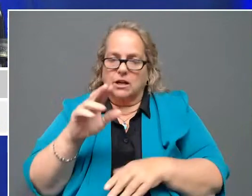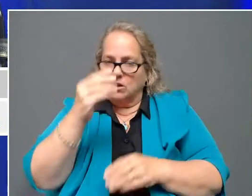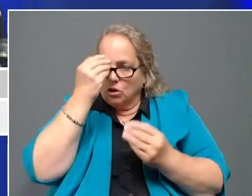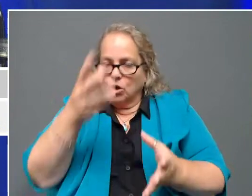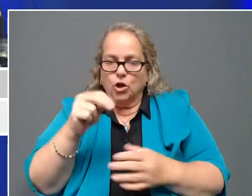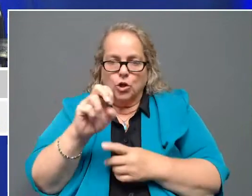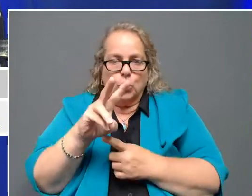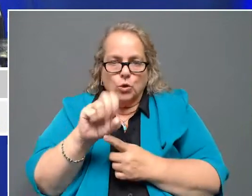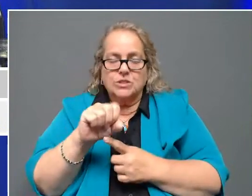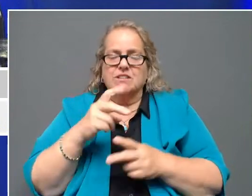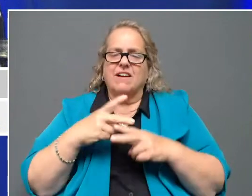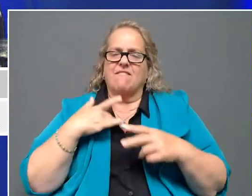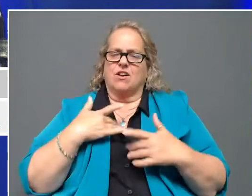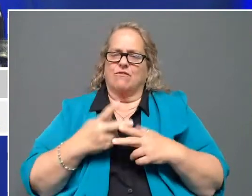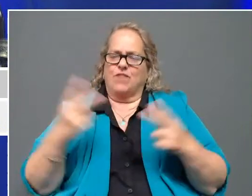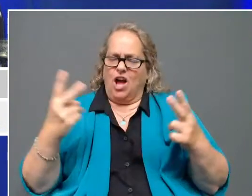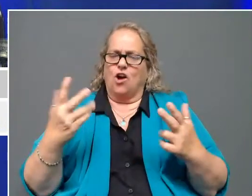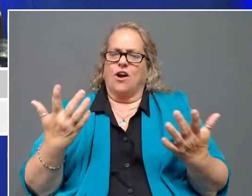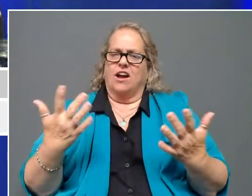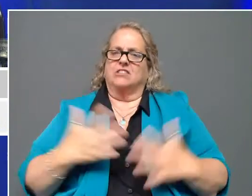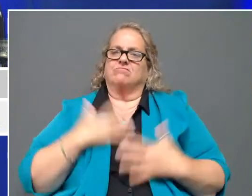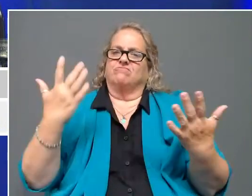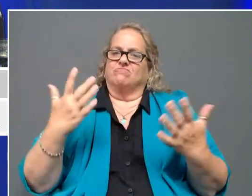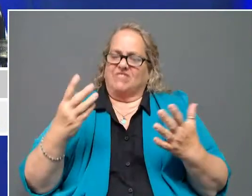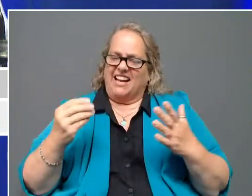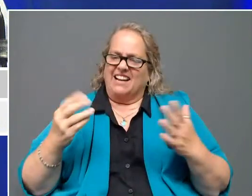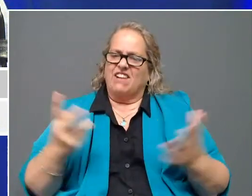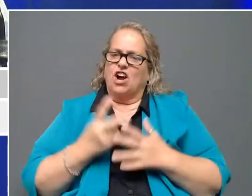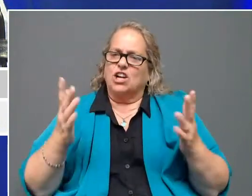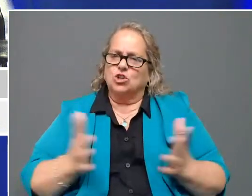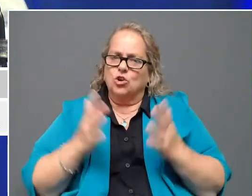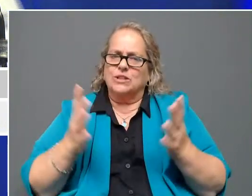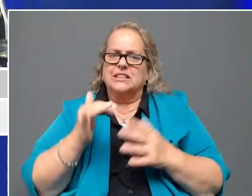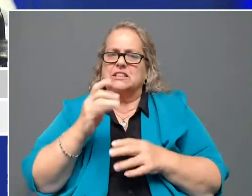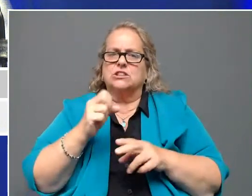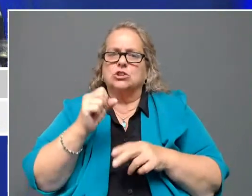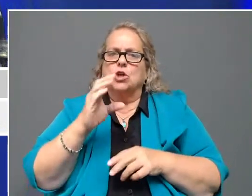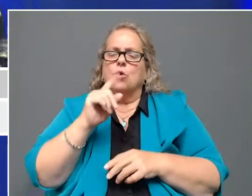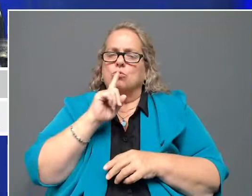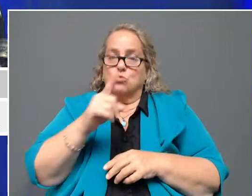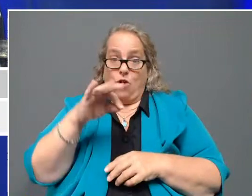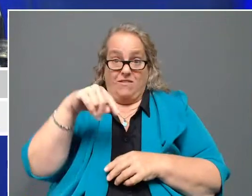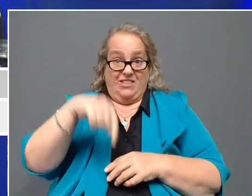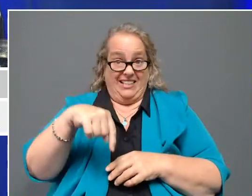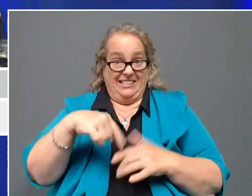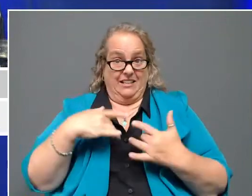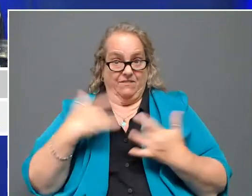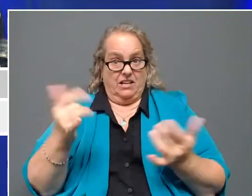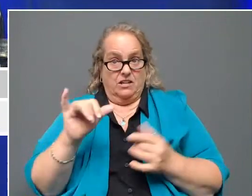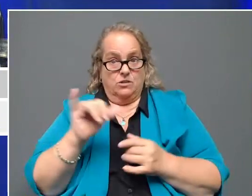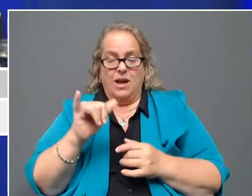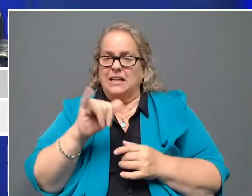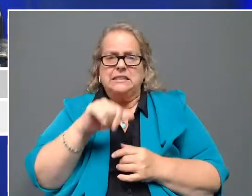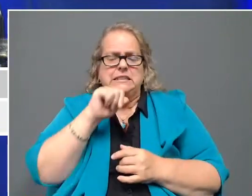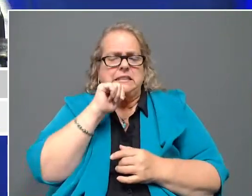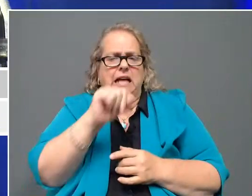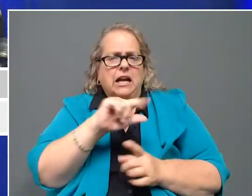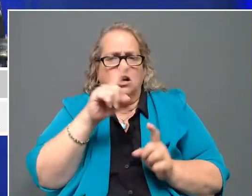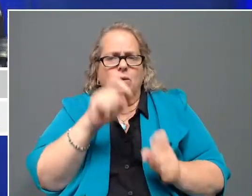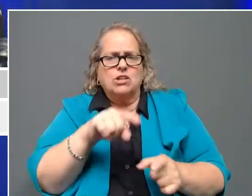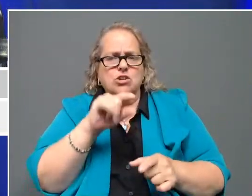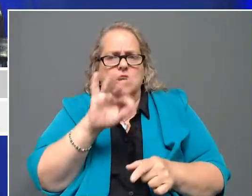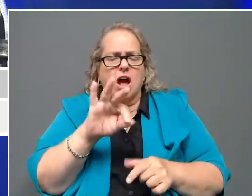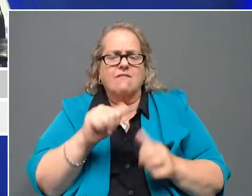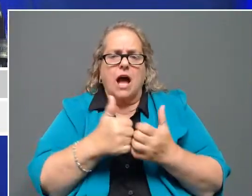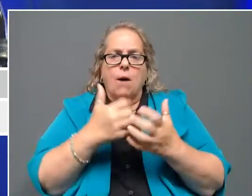encouraging, and that is so true of today's event as well. This is not just a question of the amount of production out